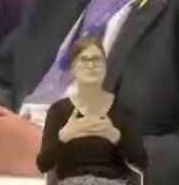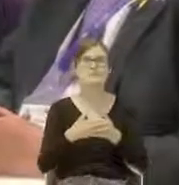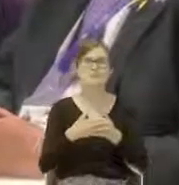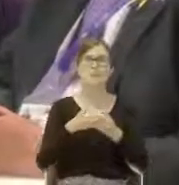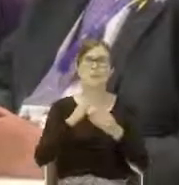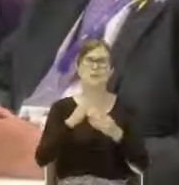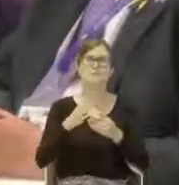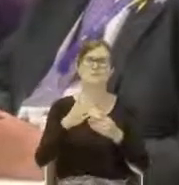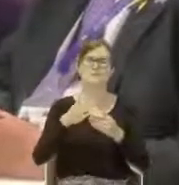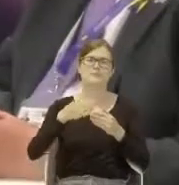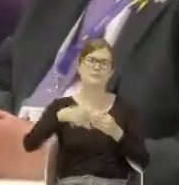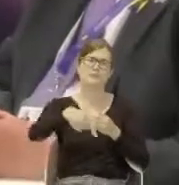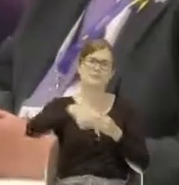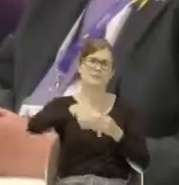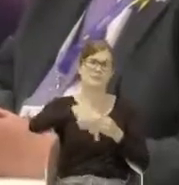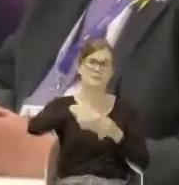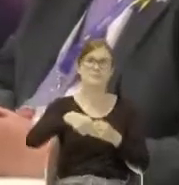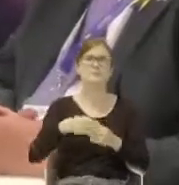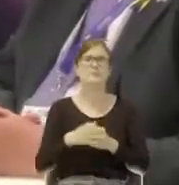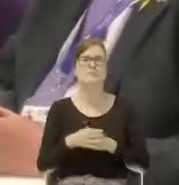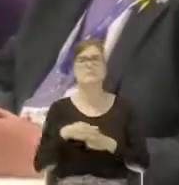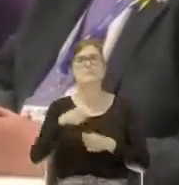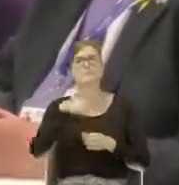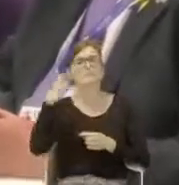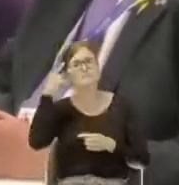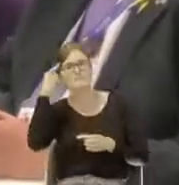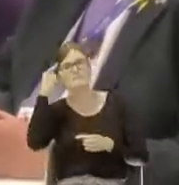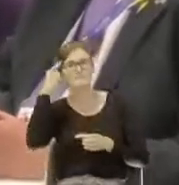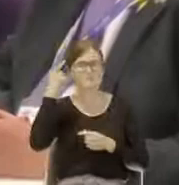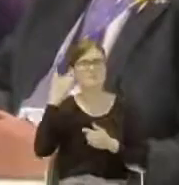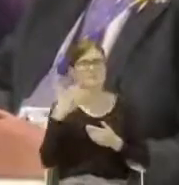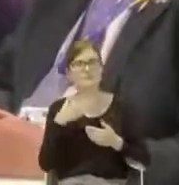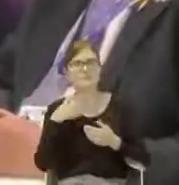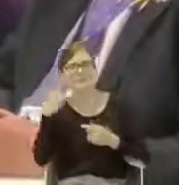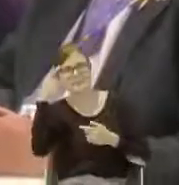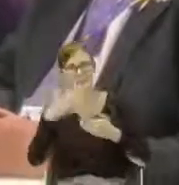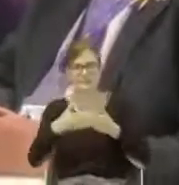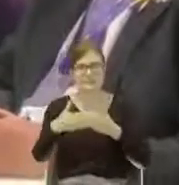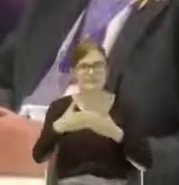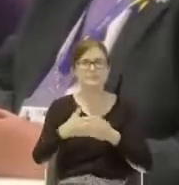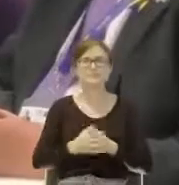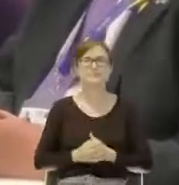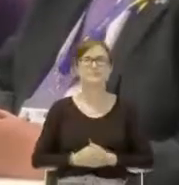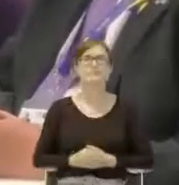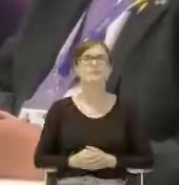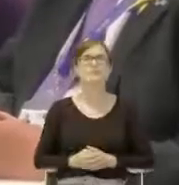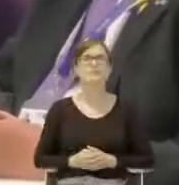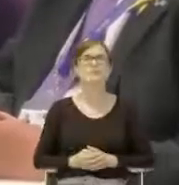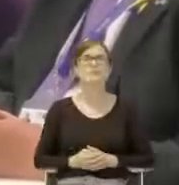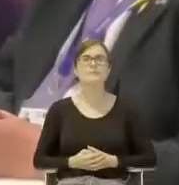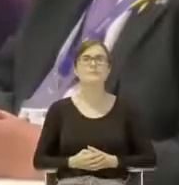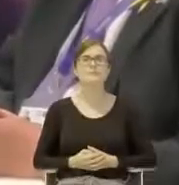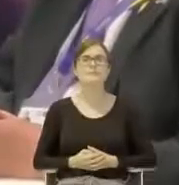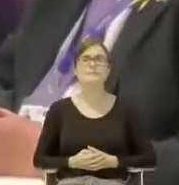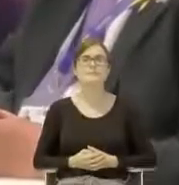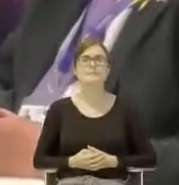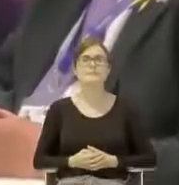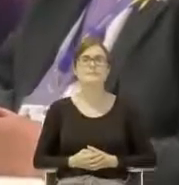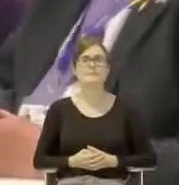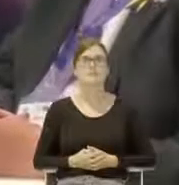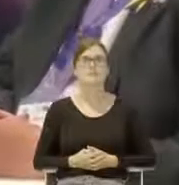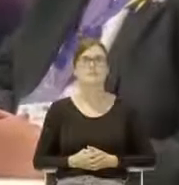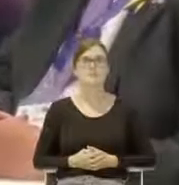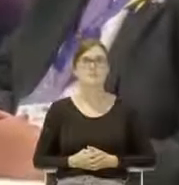in September 2023, we still have time, because next year will be SDG 11, the General Assembly will also